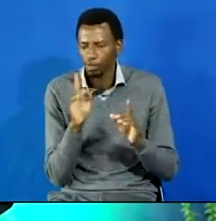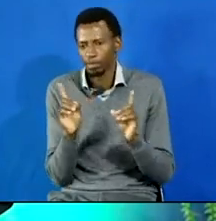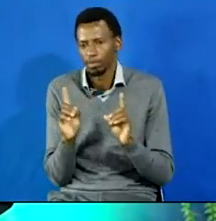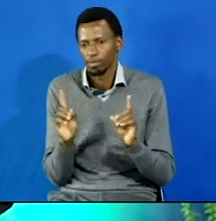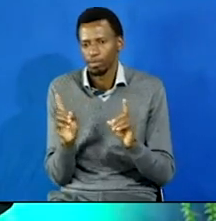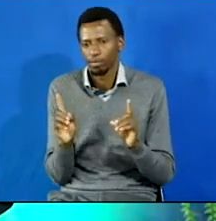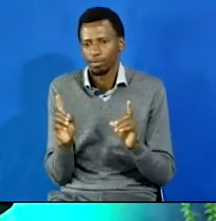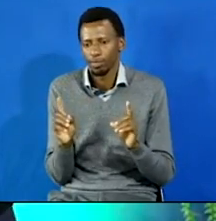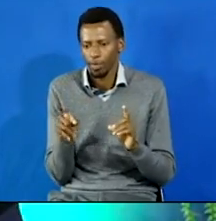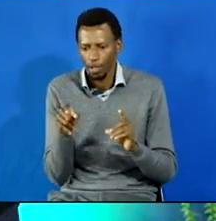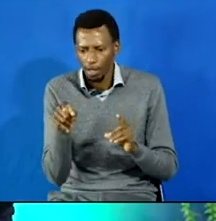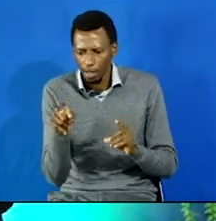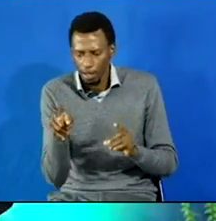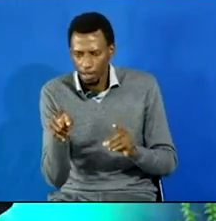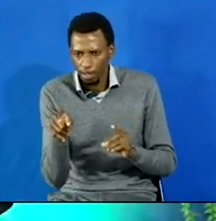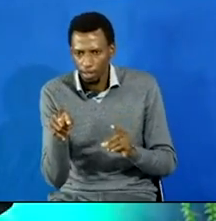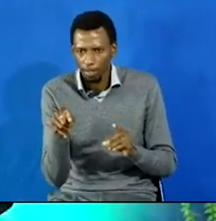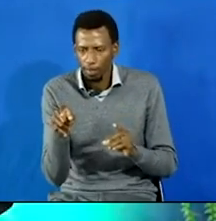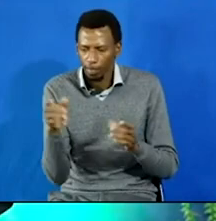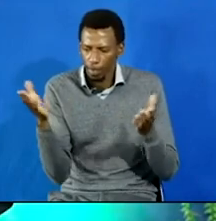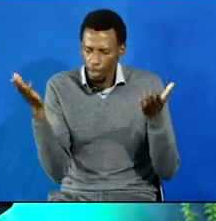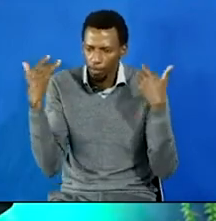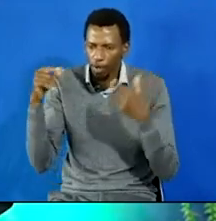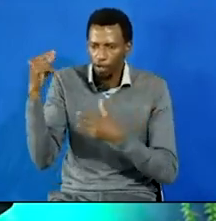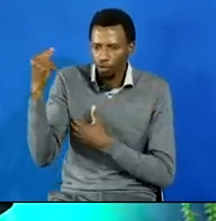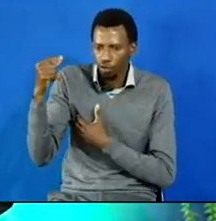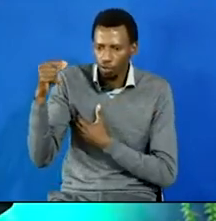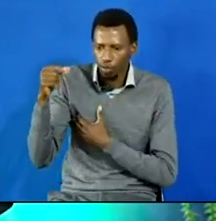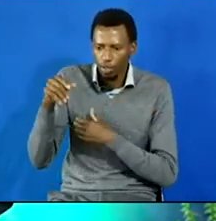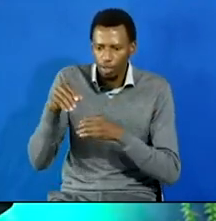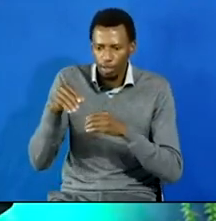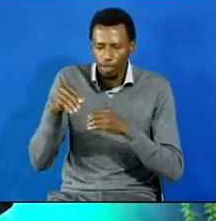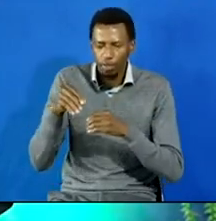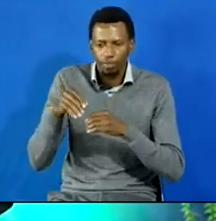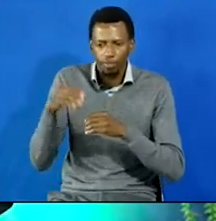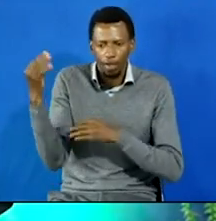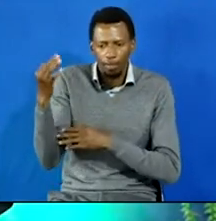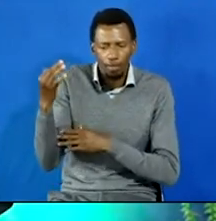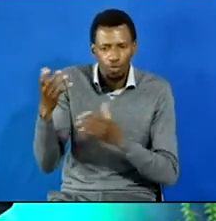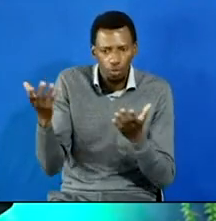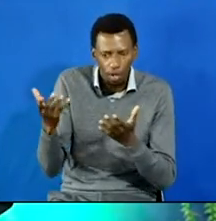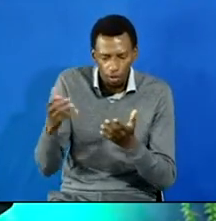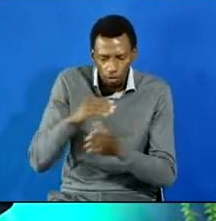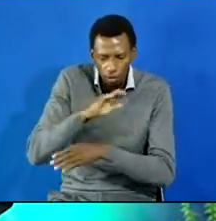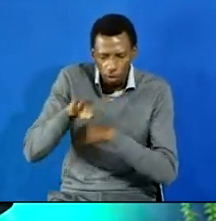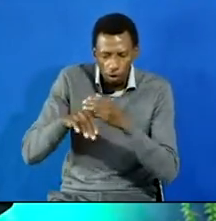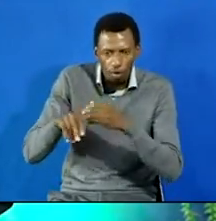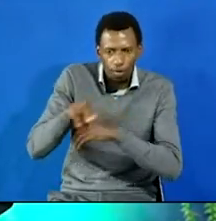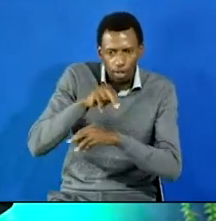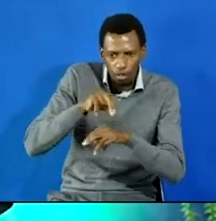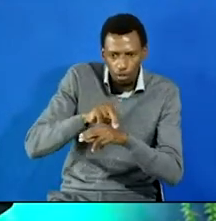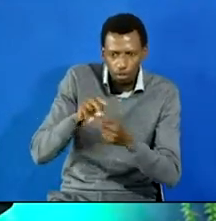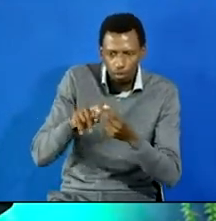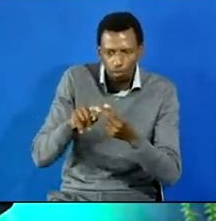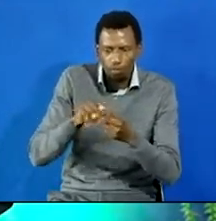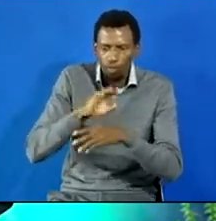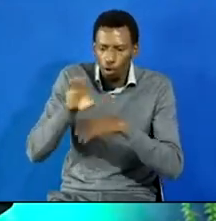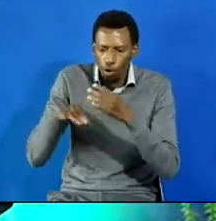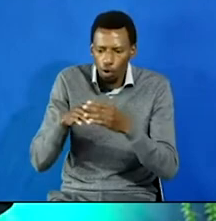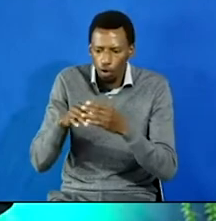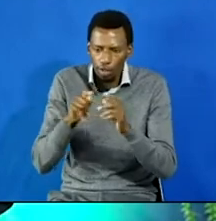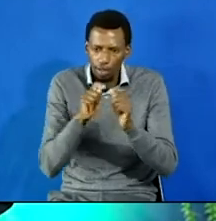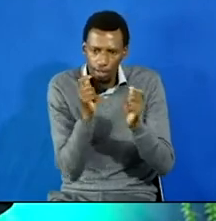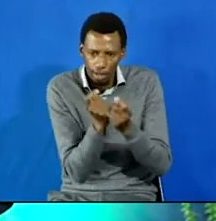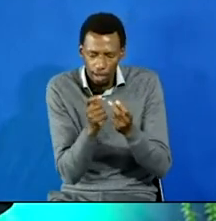This everlasting gospel was to preach it to all nations, to all tribes, to all kindred, to all